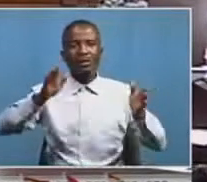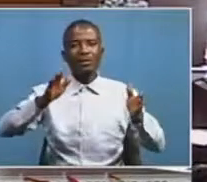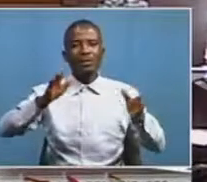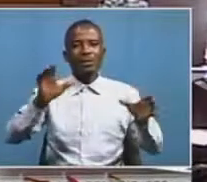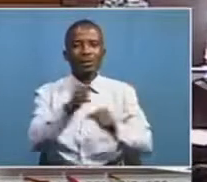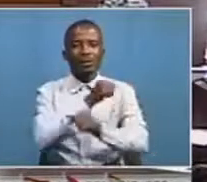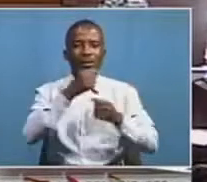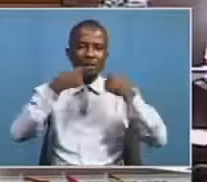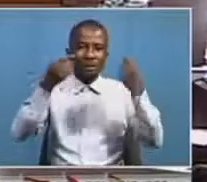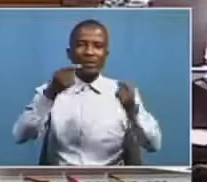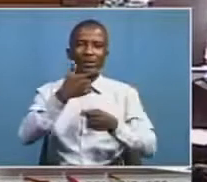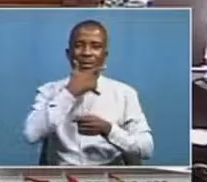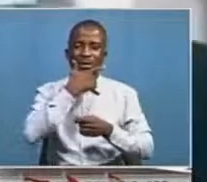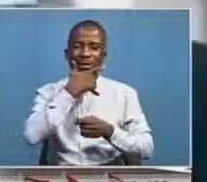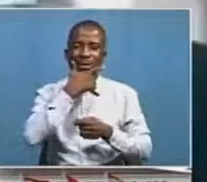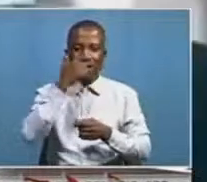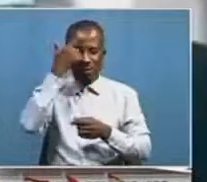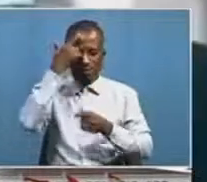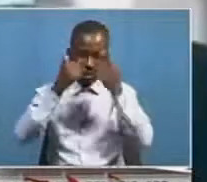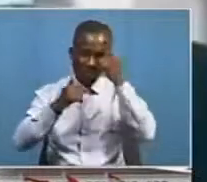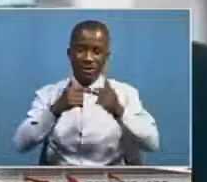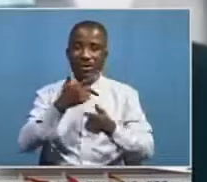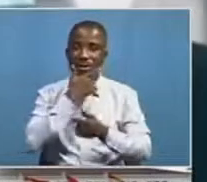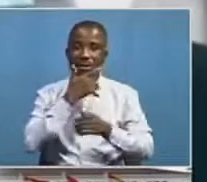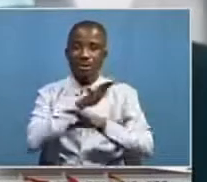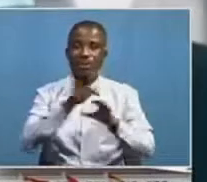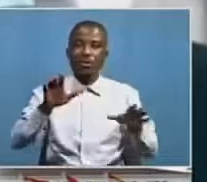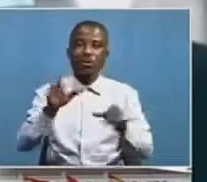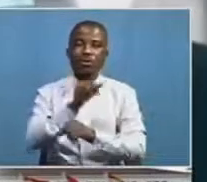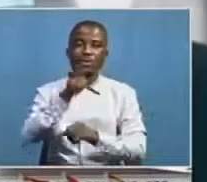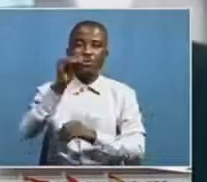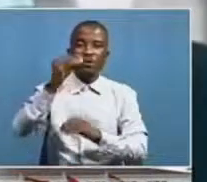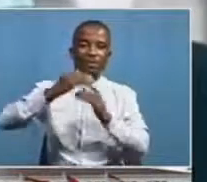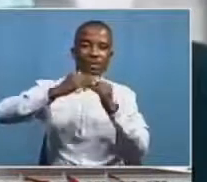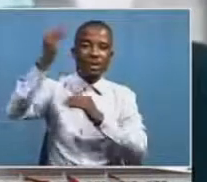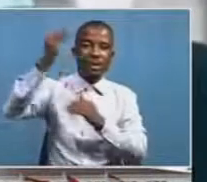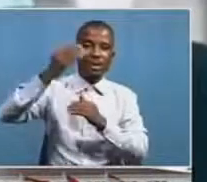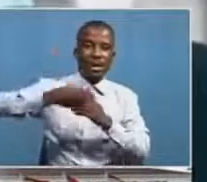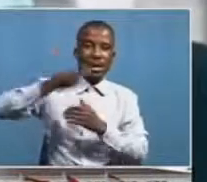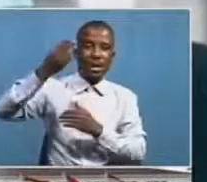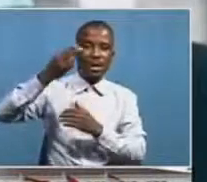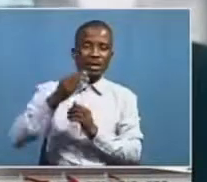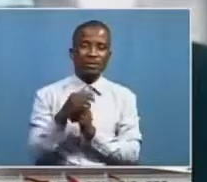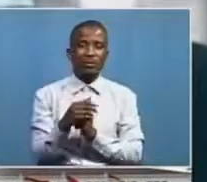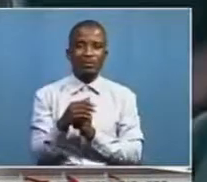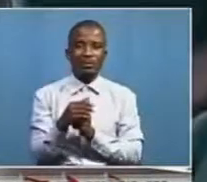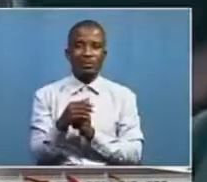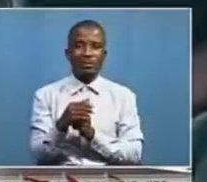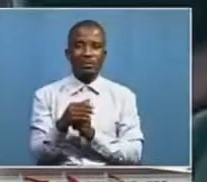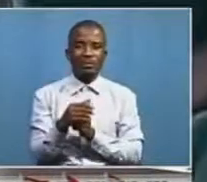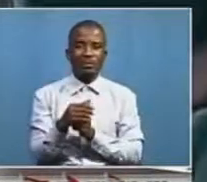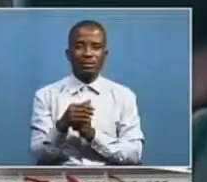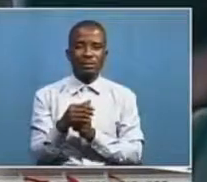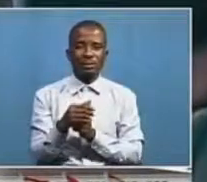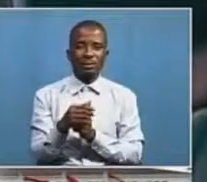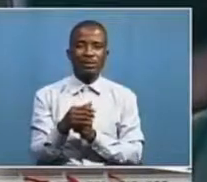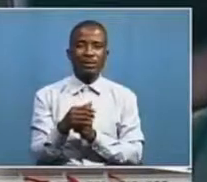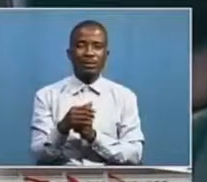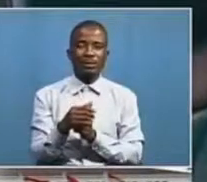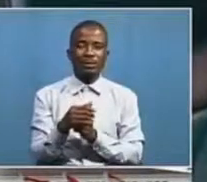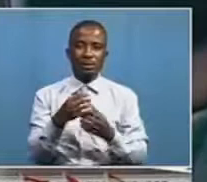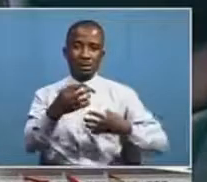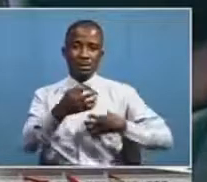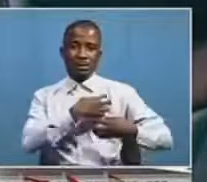respondent did not cross the constitutional threshold of more than 50% votes. The petitioner has also alleged